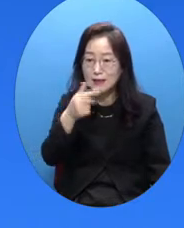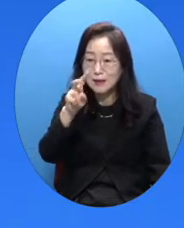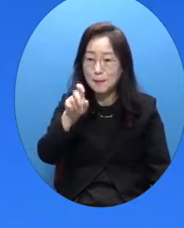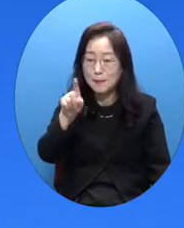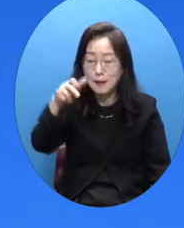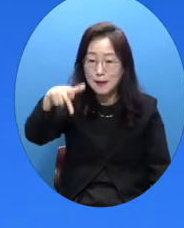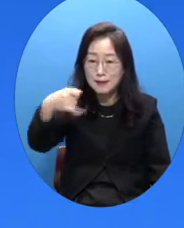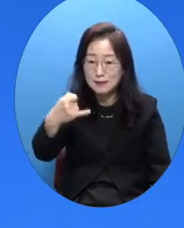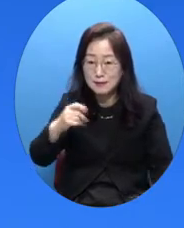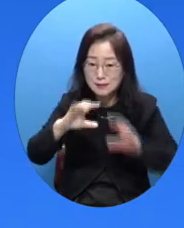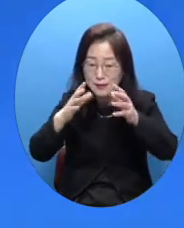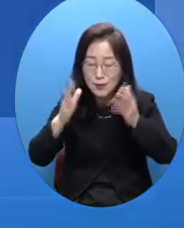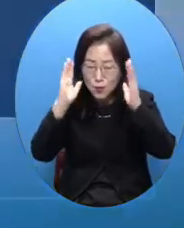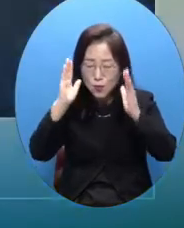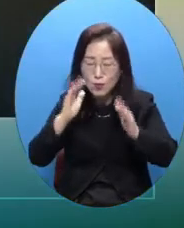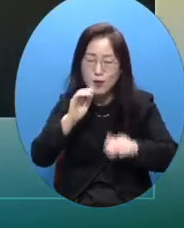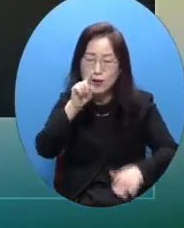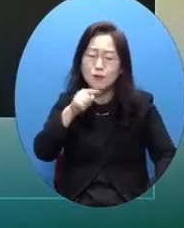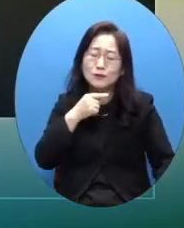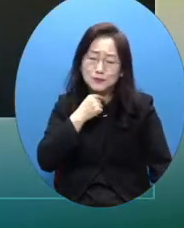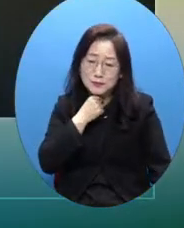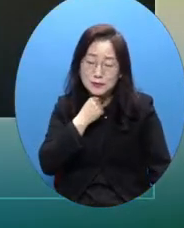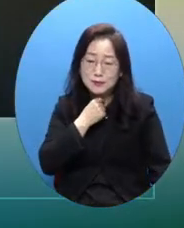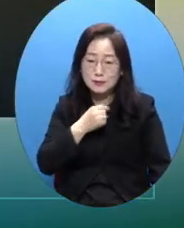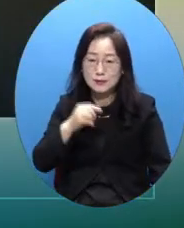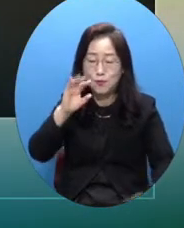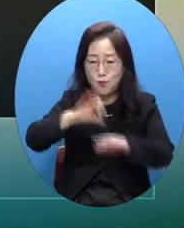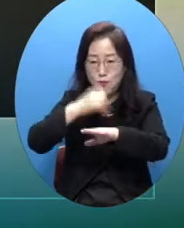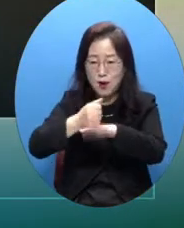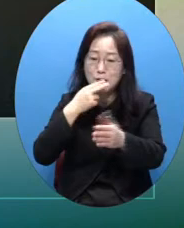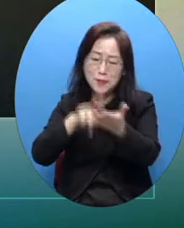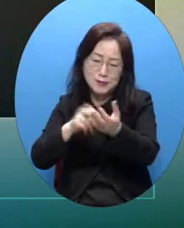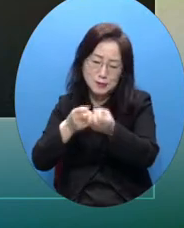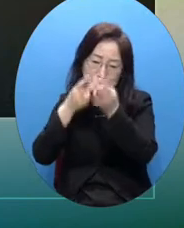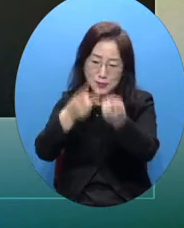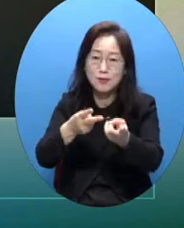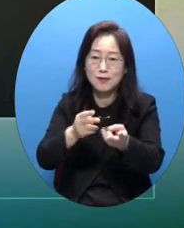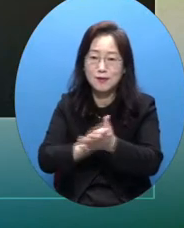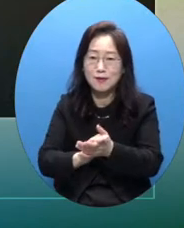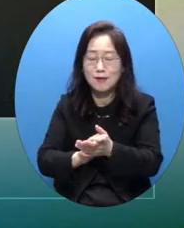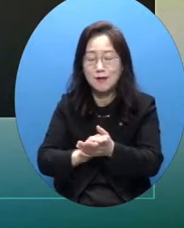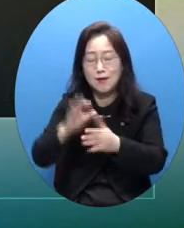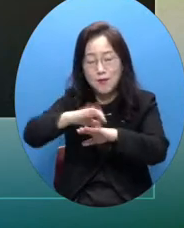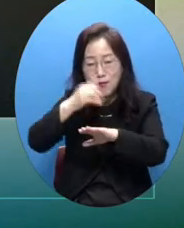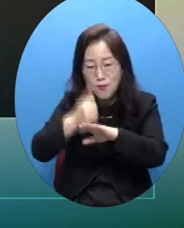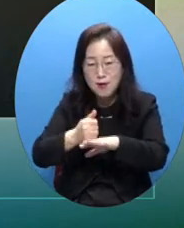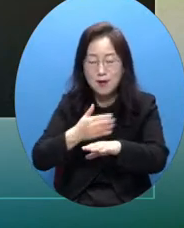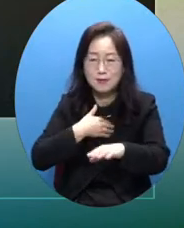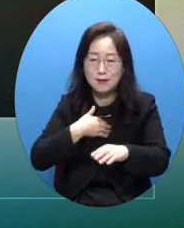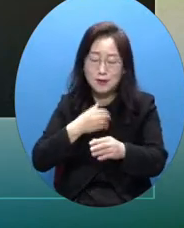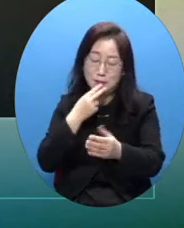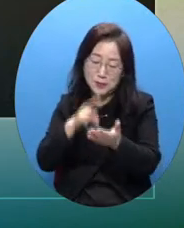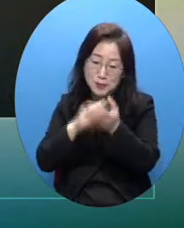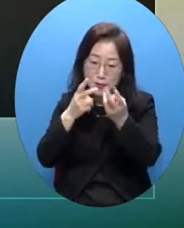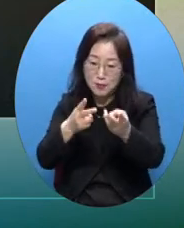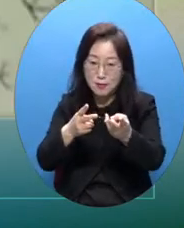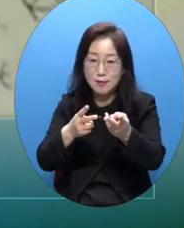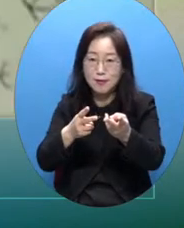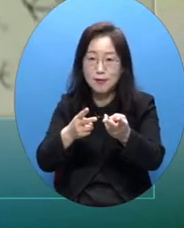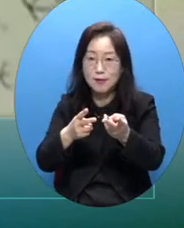he always dreamed of advancing the farming industry and by the grace of God